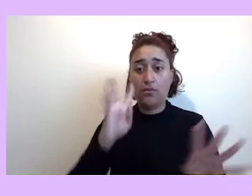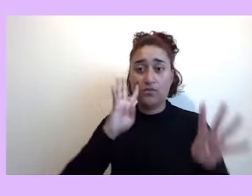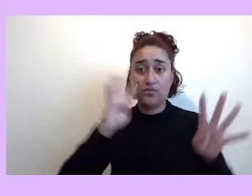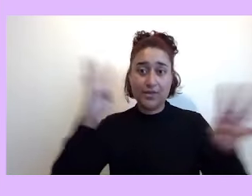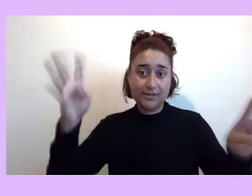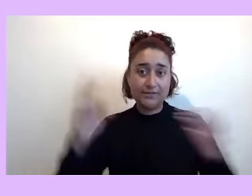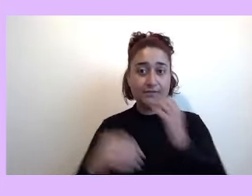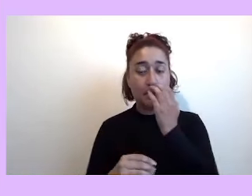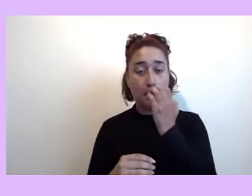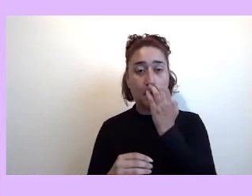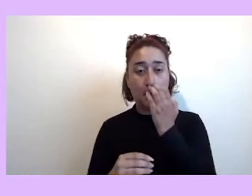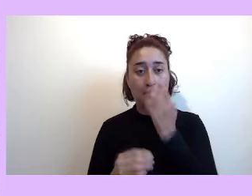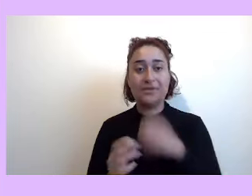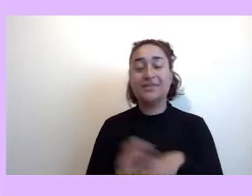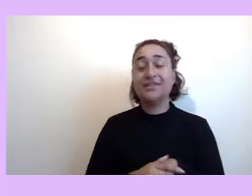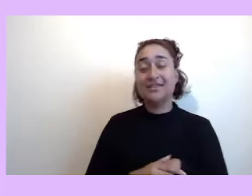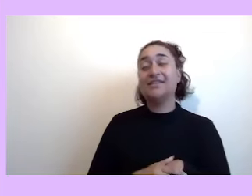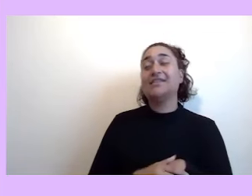Because